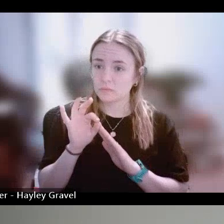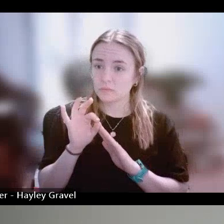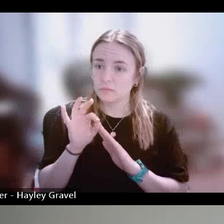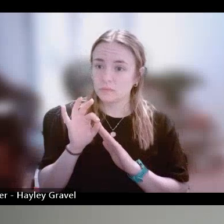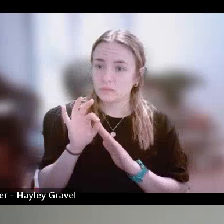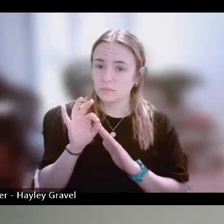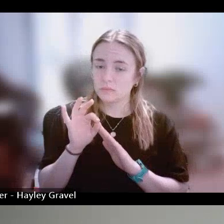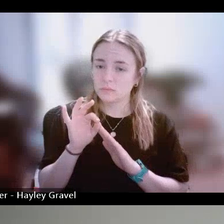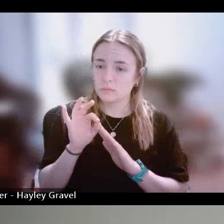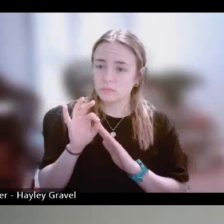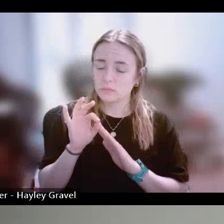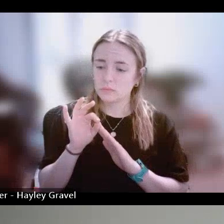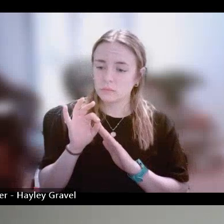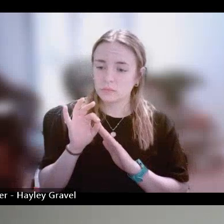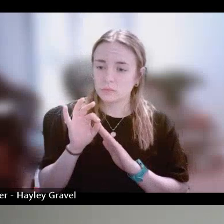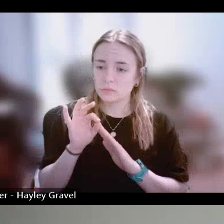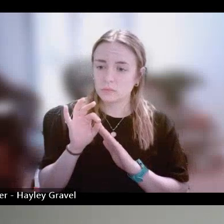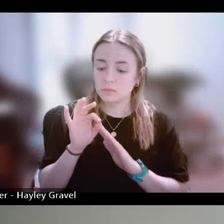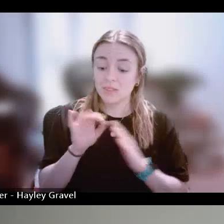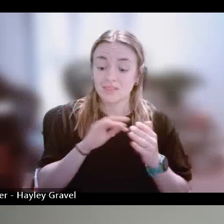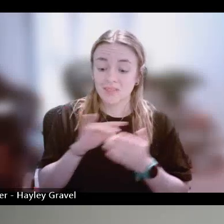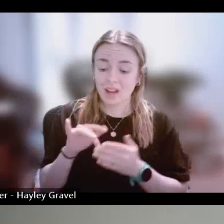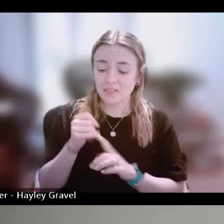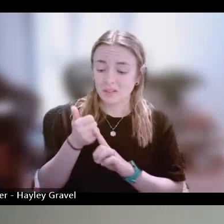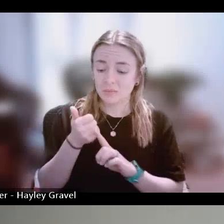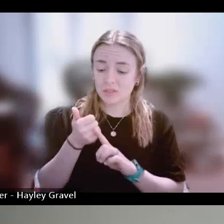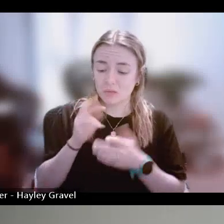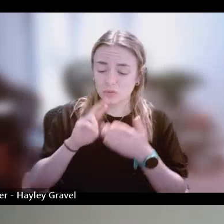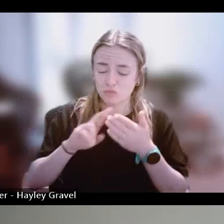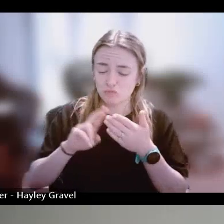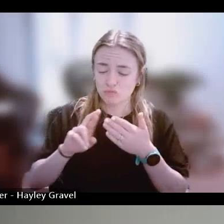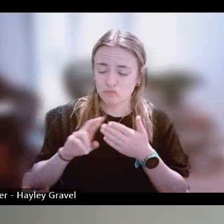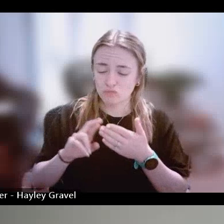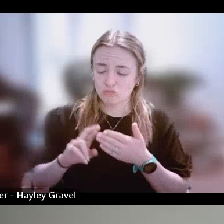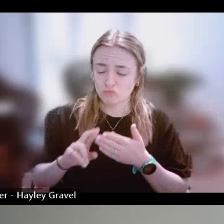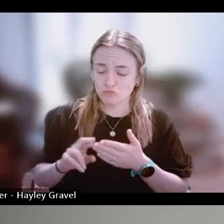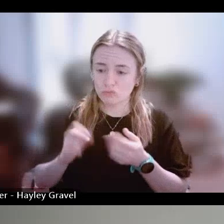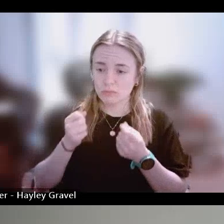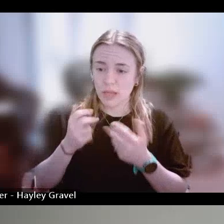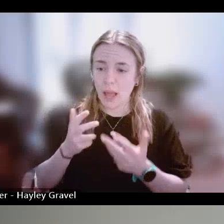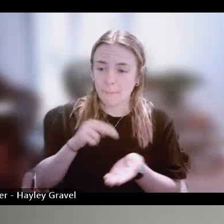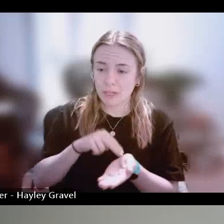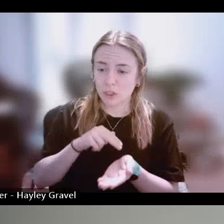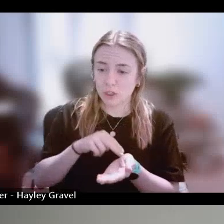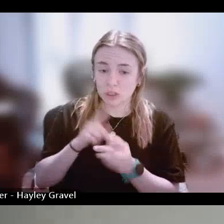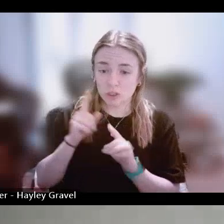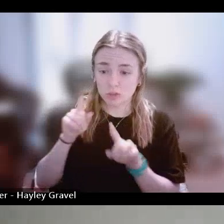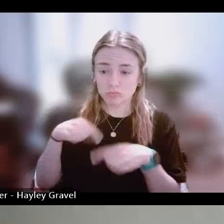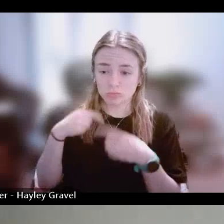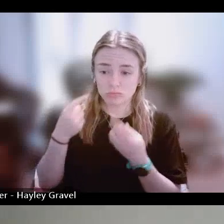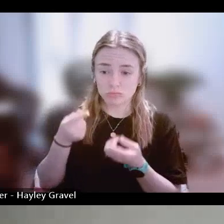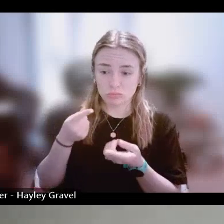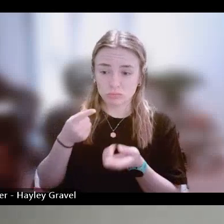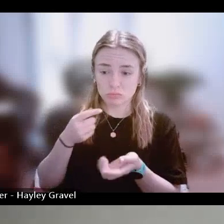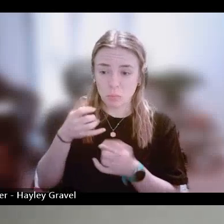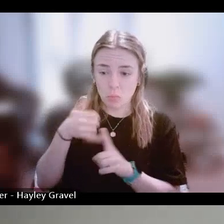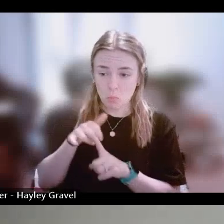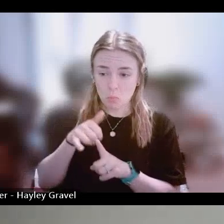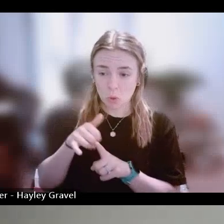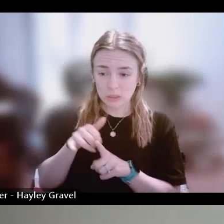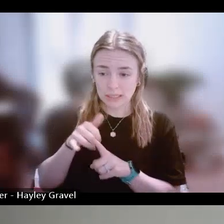did a lot of research on how many nurses have been bullied, and found a lot